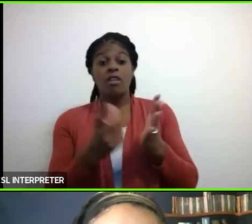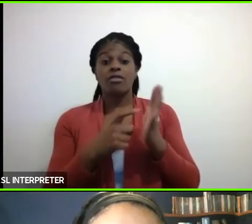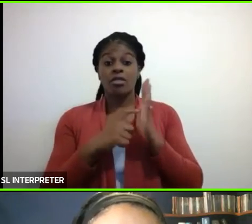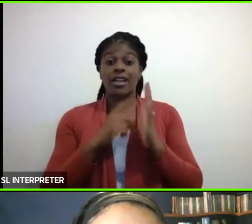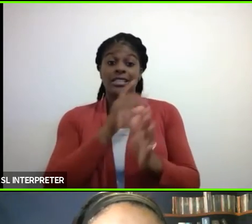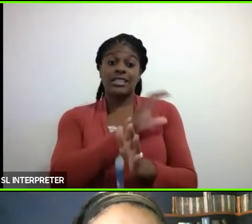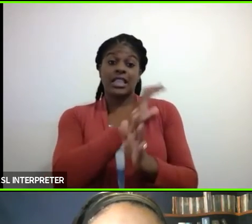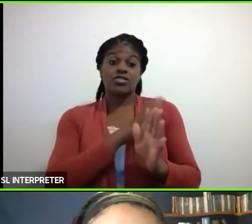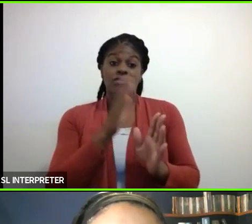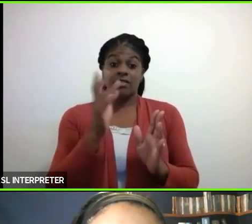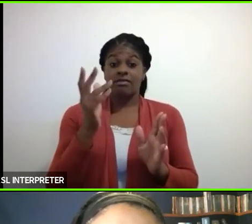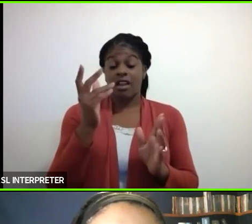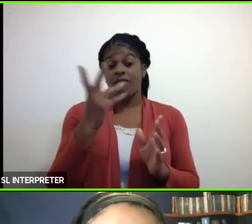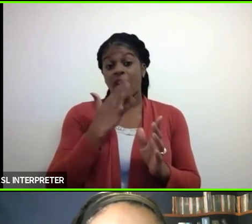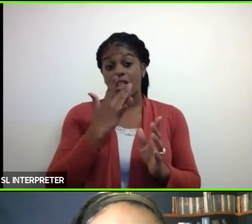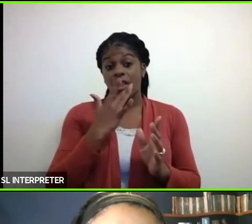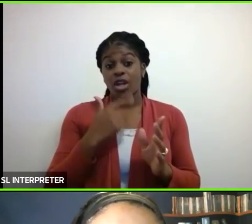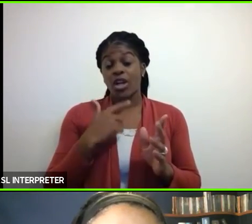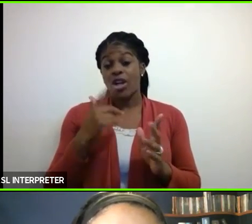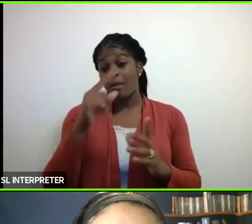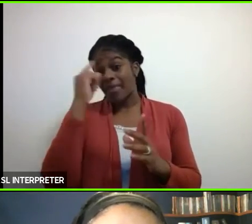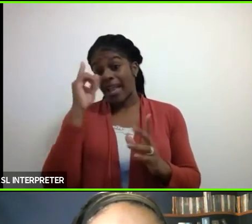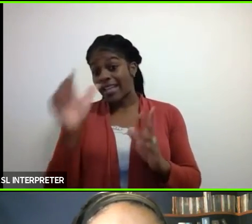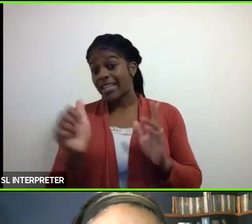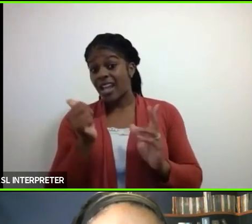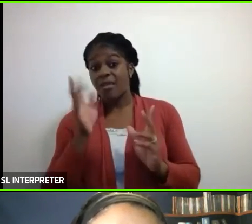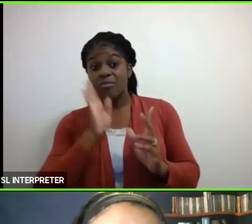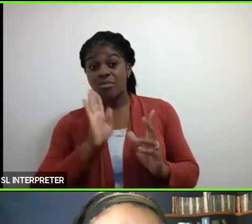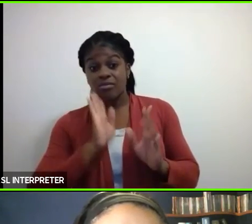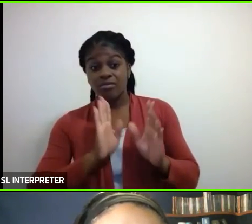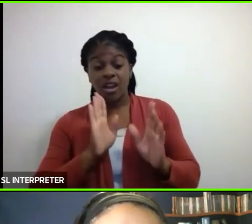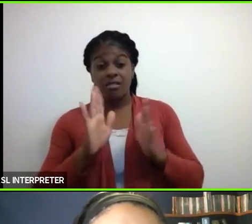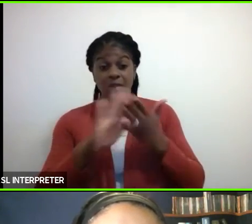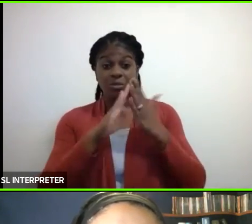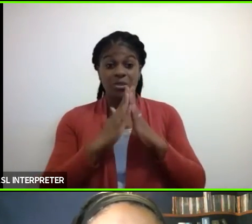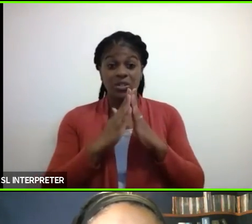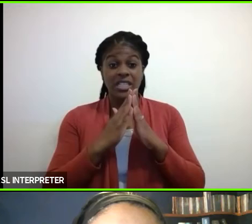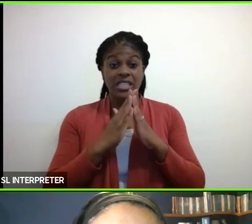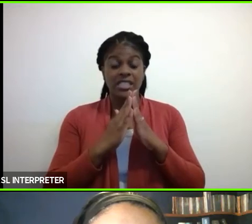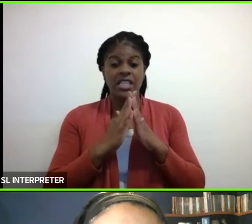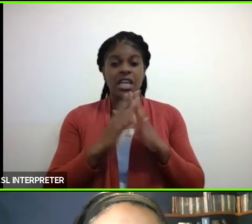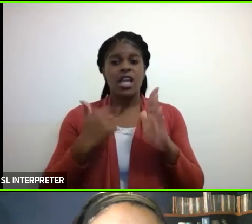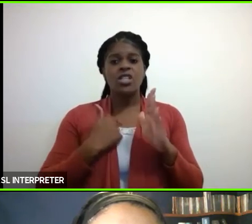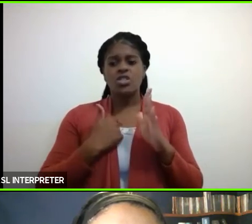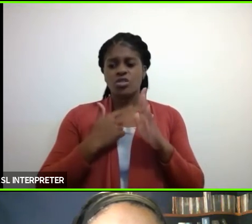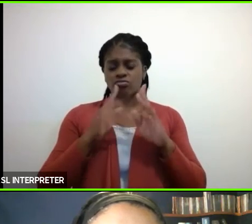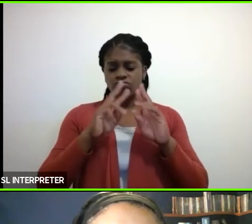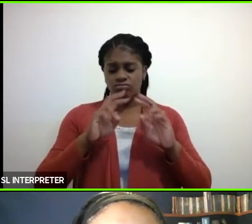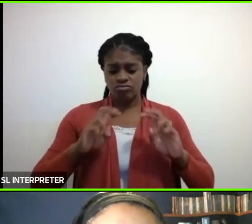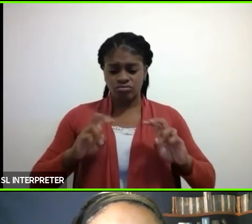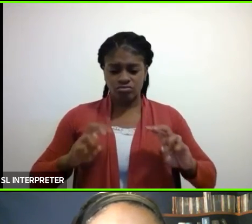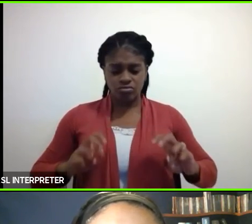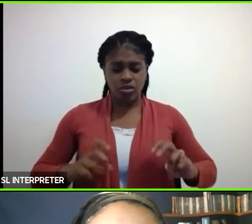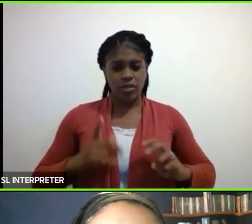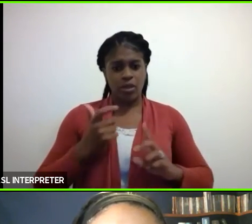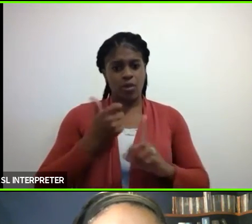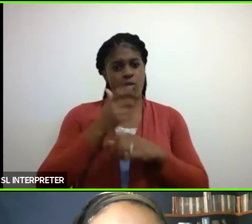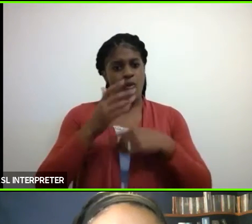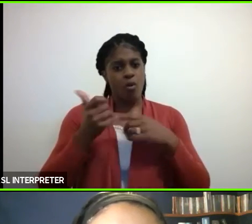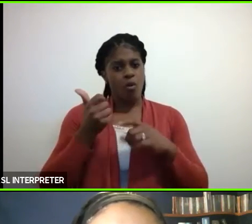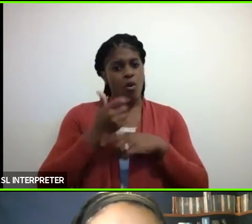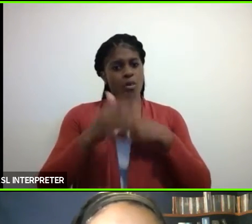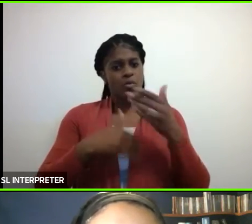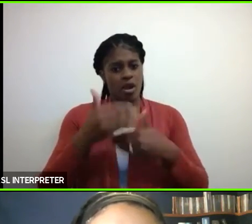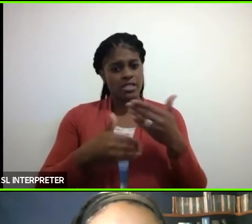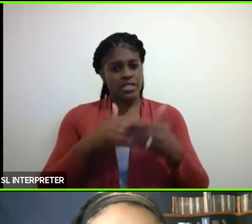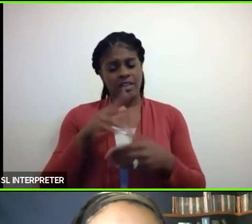of color, Black, Indigenous, and otherwise brown communities to undergo their own process of decolonization, right? Like, which is